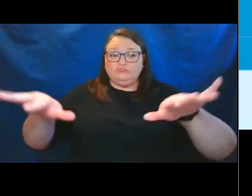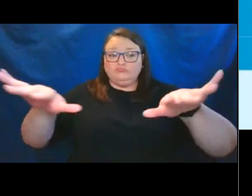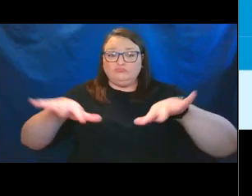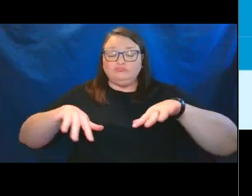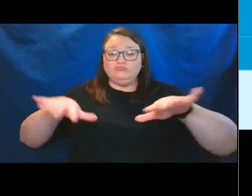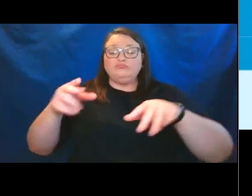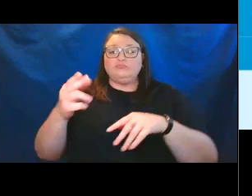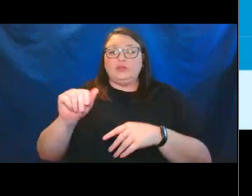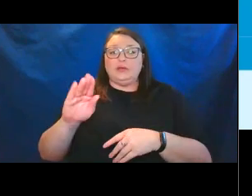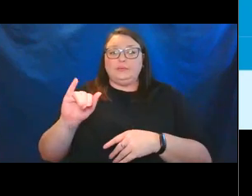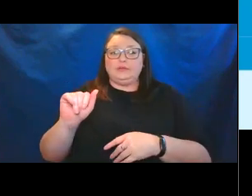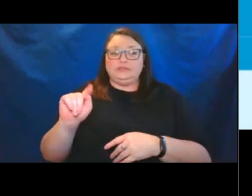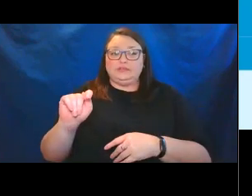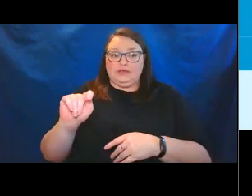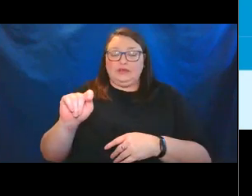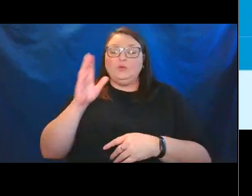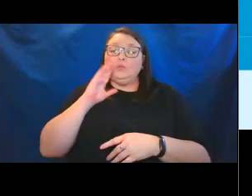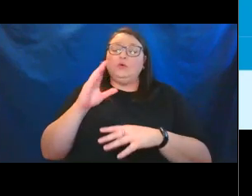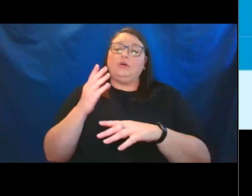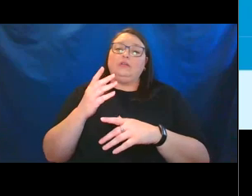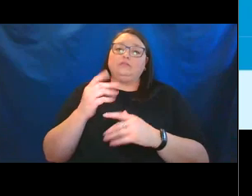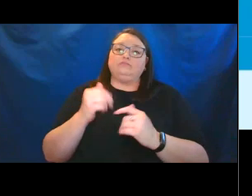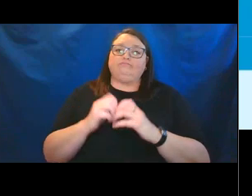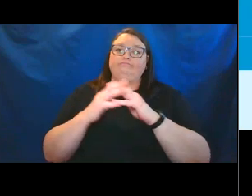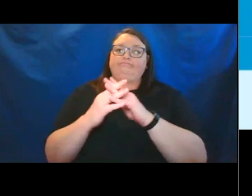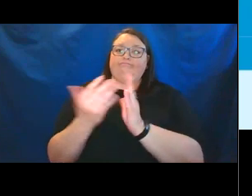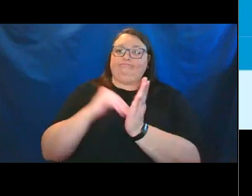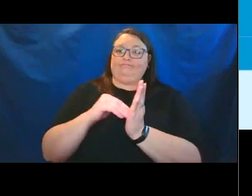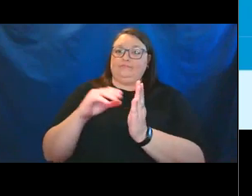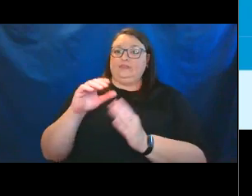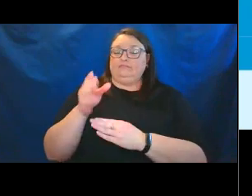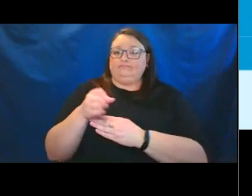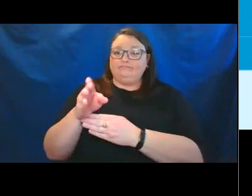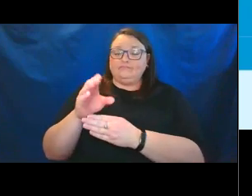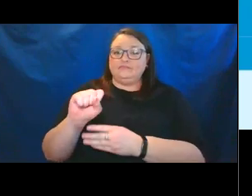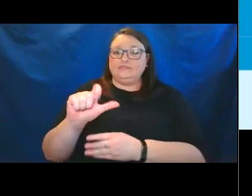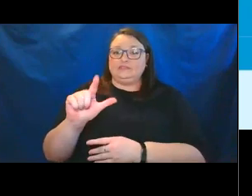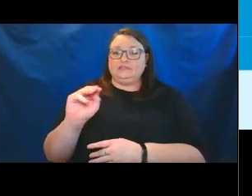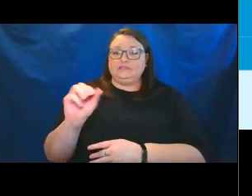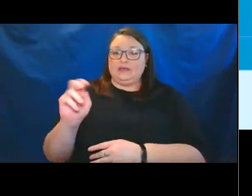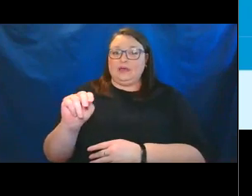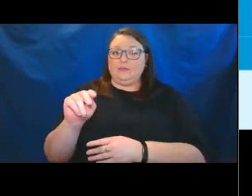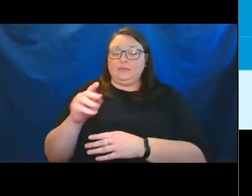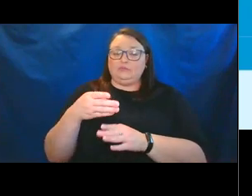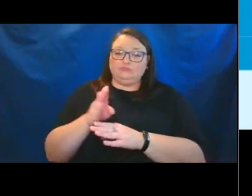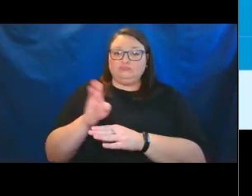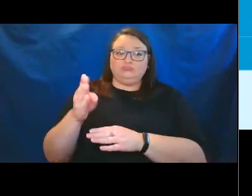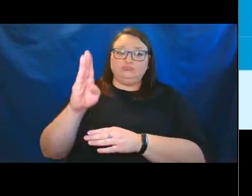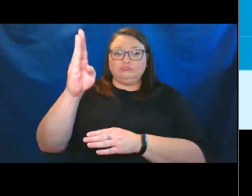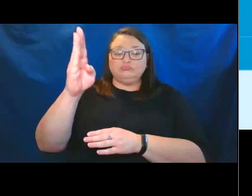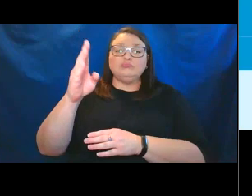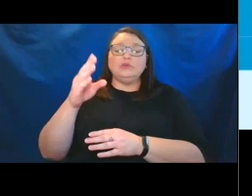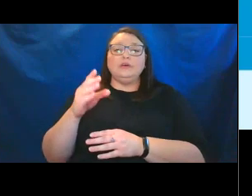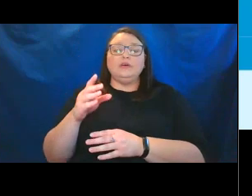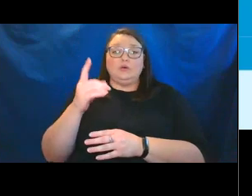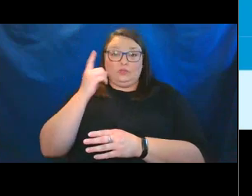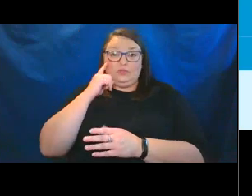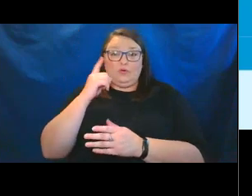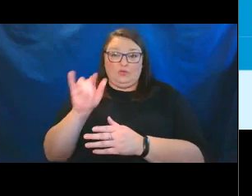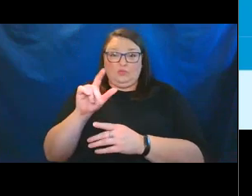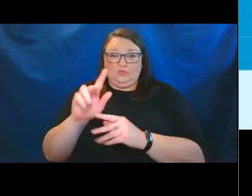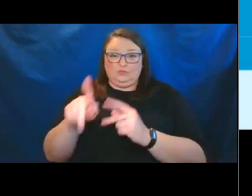restore salmon runs on a stream where they were once thought extinct, but also deliver more sustainable water supply for farmers, delivering